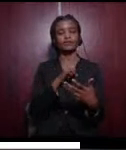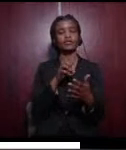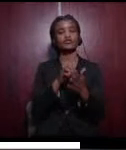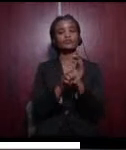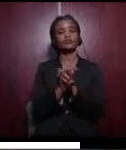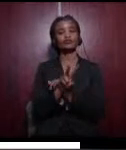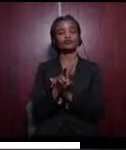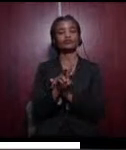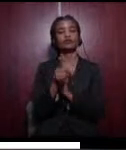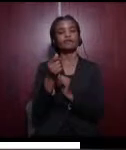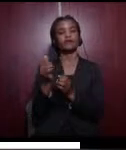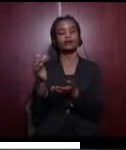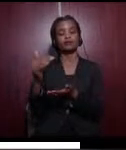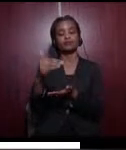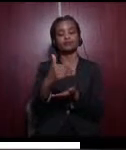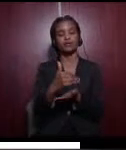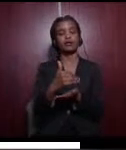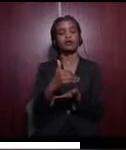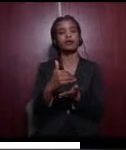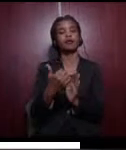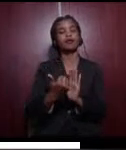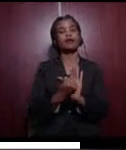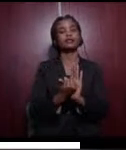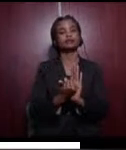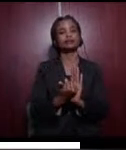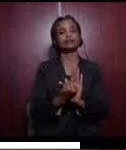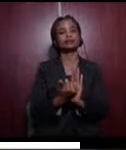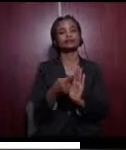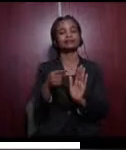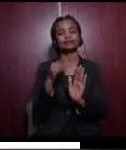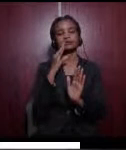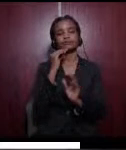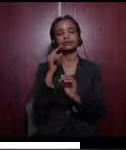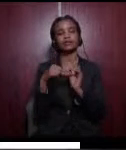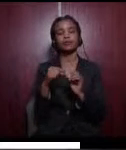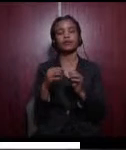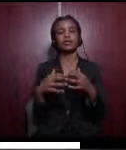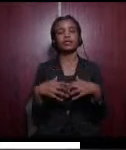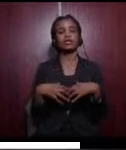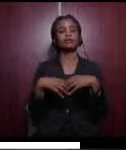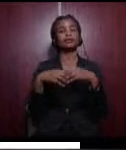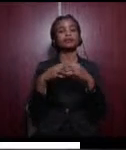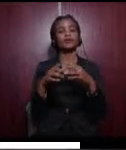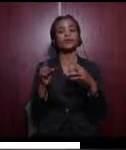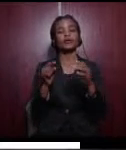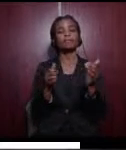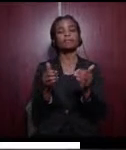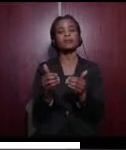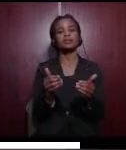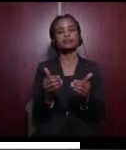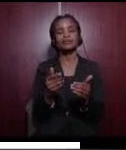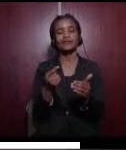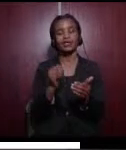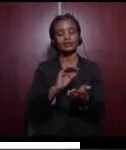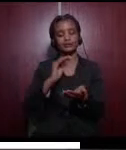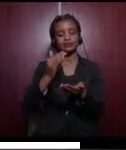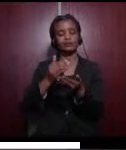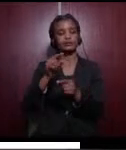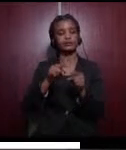Fundraising Act. Chapter 2 only speaks about the establishment and management of various funds that I have